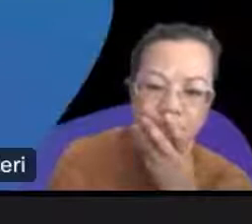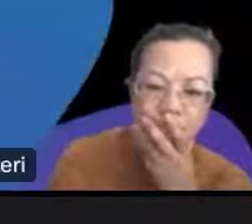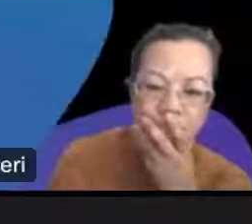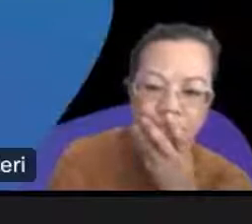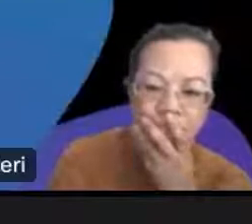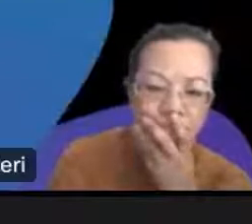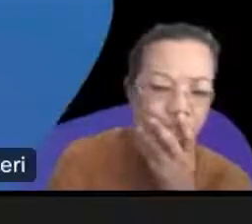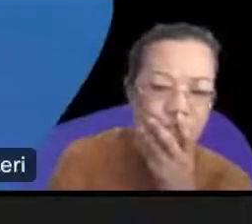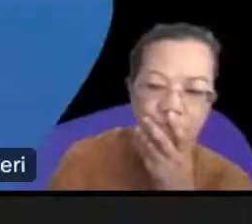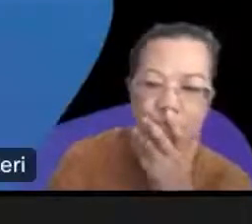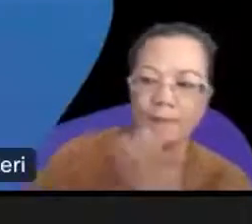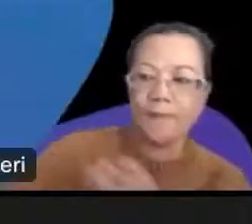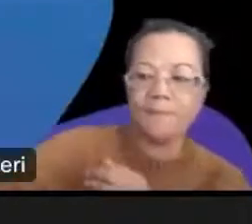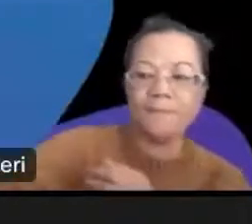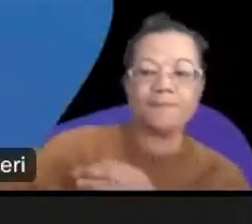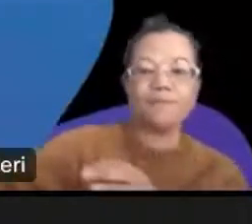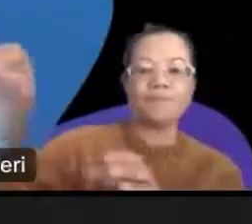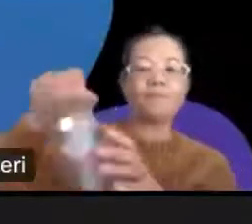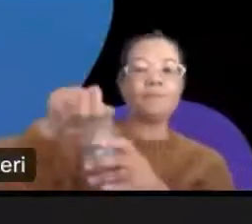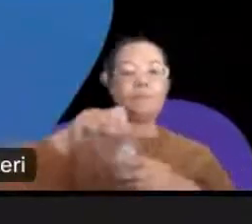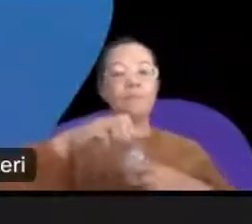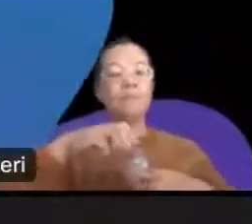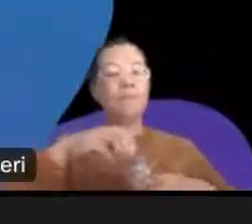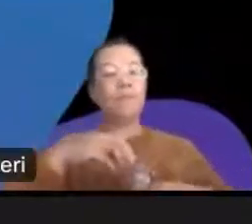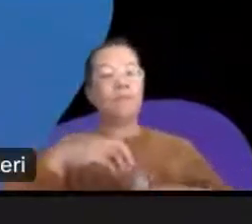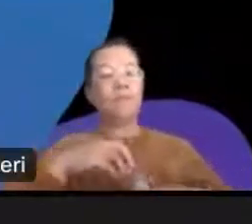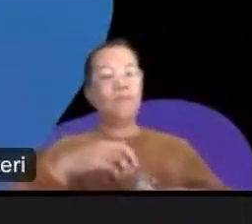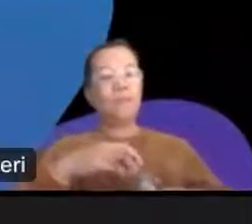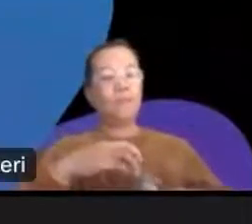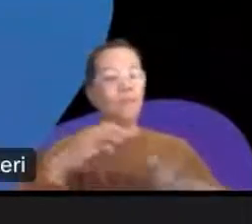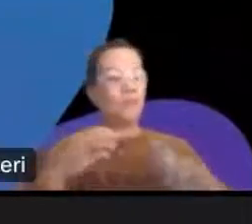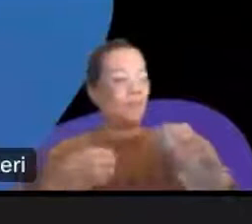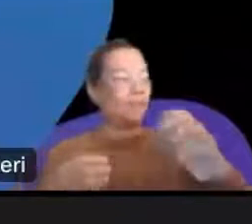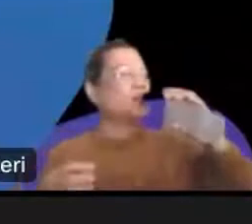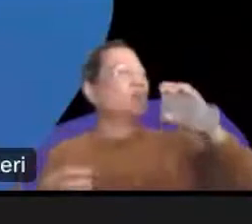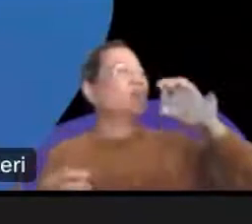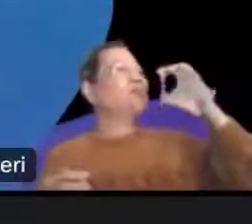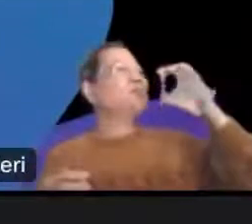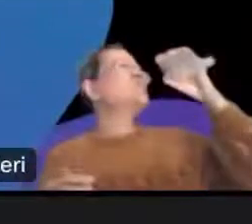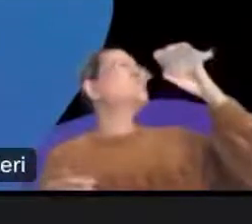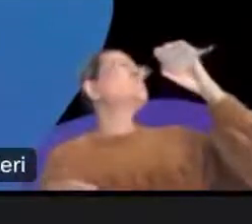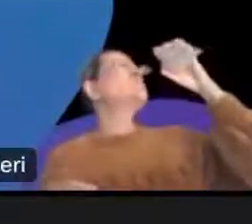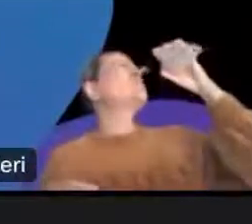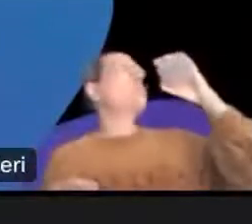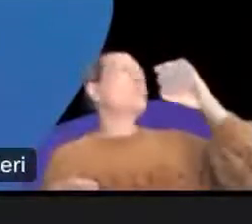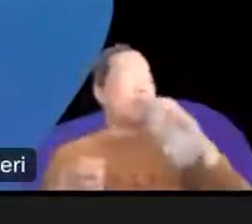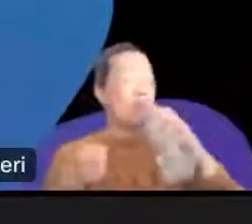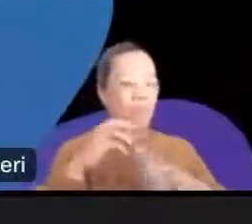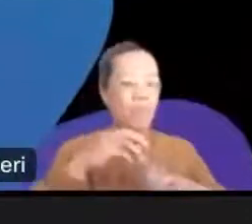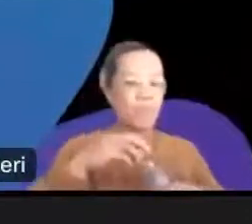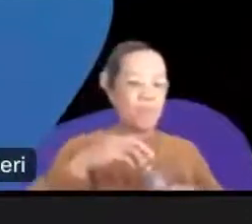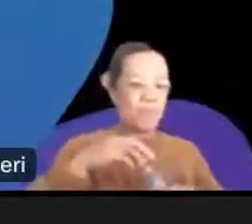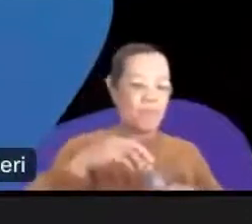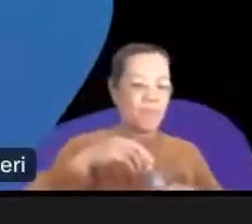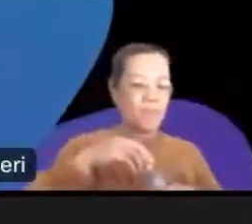but I know that you and I think Johnny was on here, but you and Johnny had an opportunity to go to the risk management symposium. And so I don't